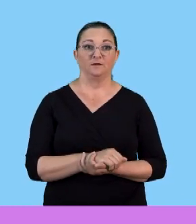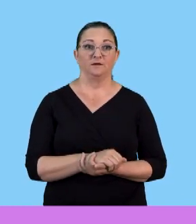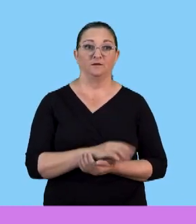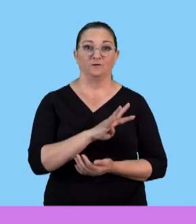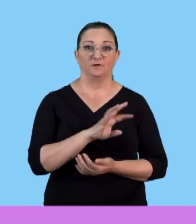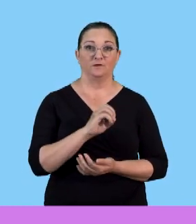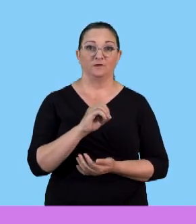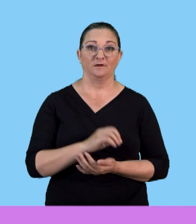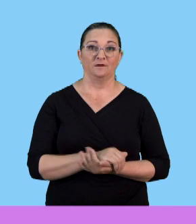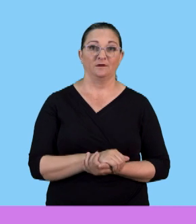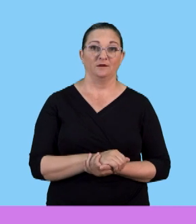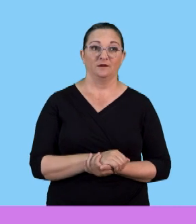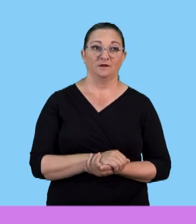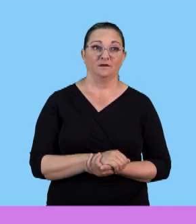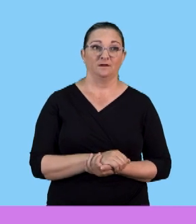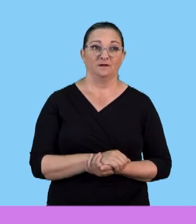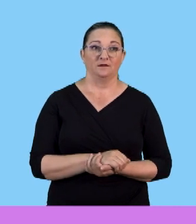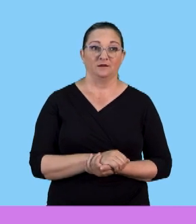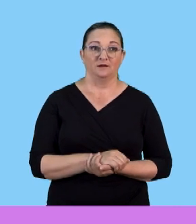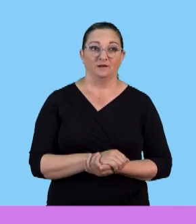300, 4,